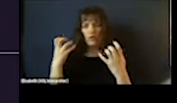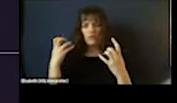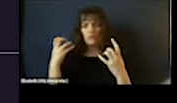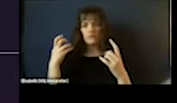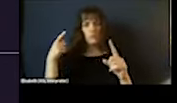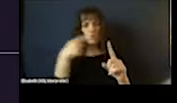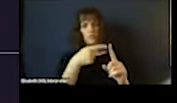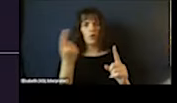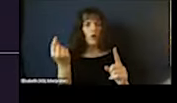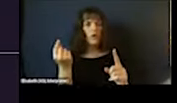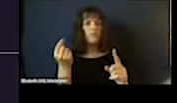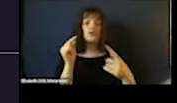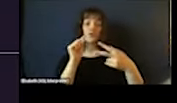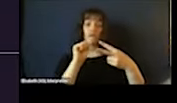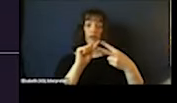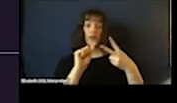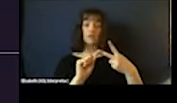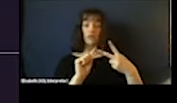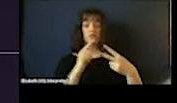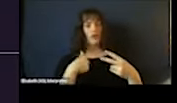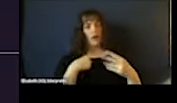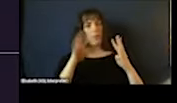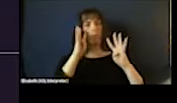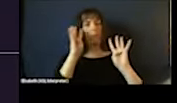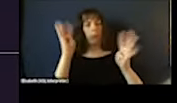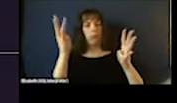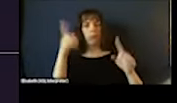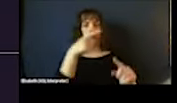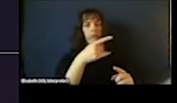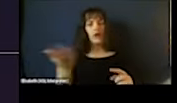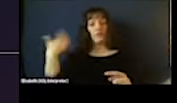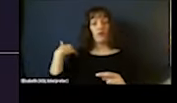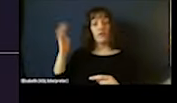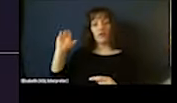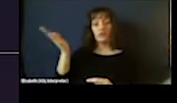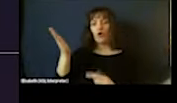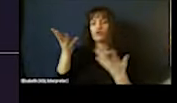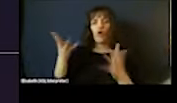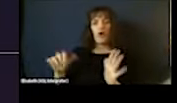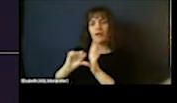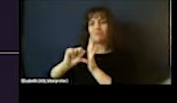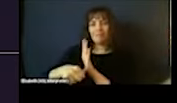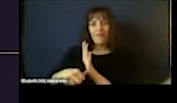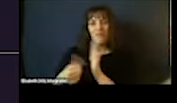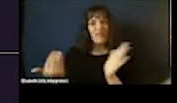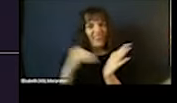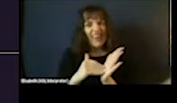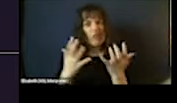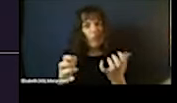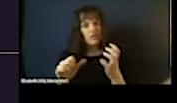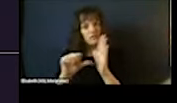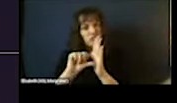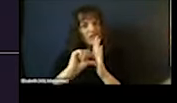sort of statements and ideas that have been reflected by a lot of the previous talks today. But I feel like it's a good thing to repeat a lot of this stuff